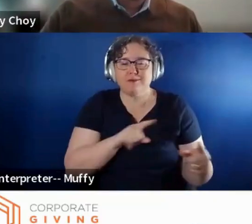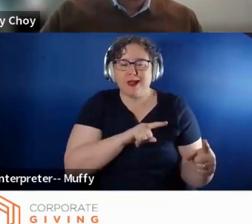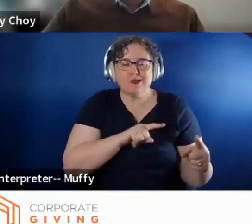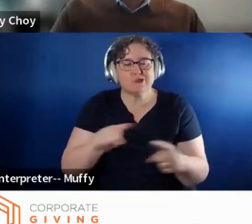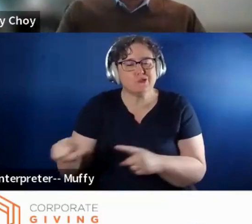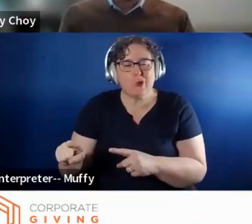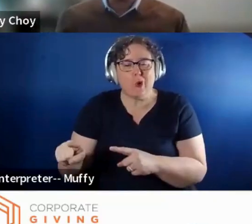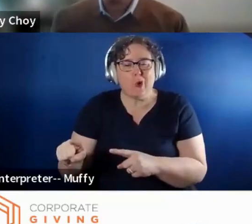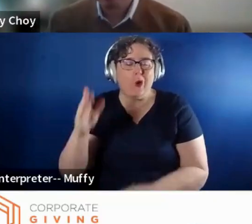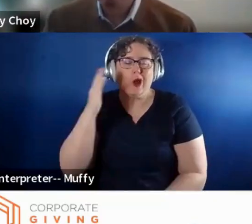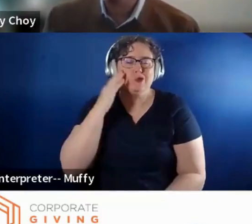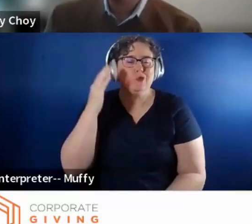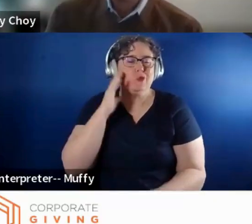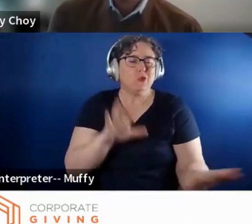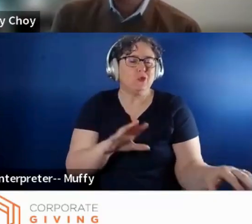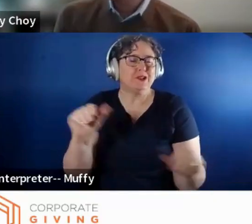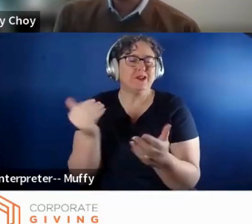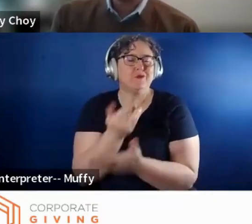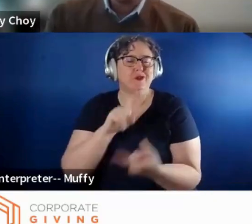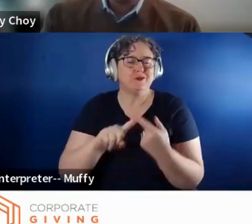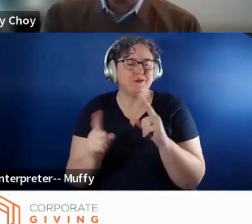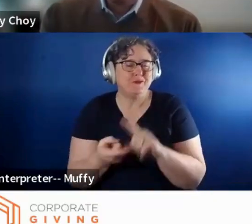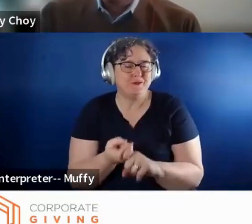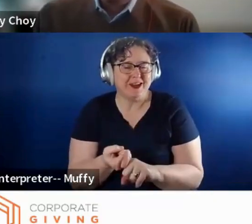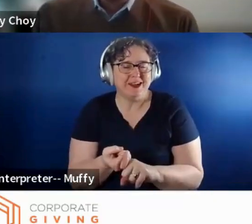friends. I think for me, it's really just